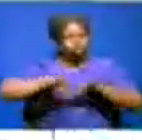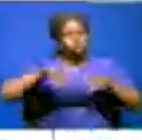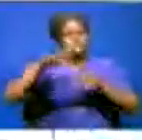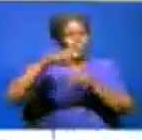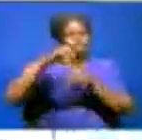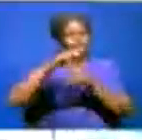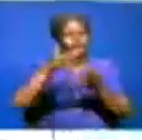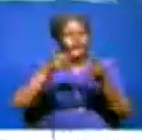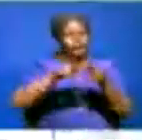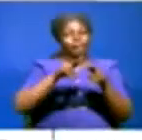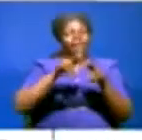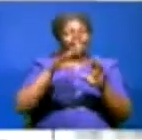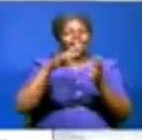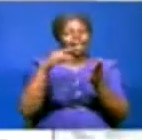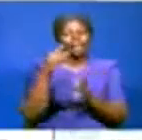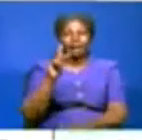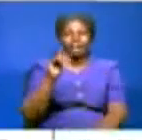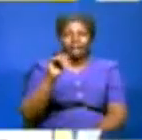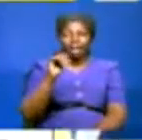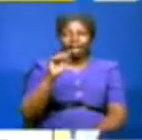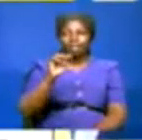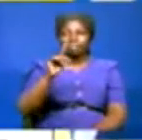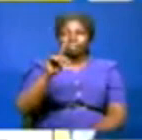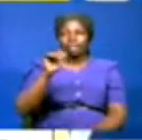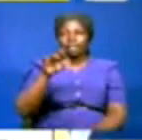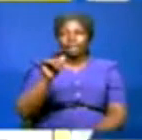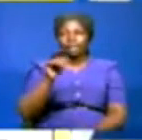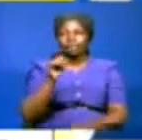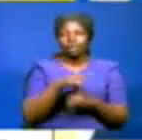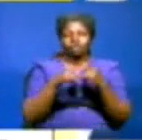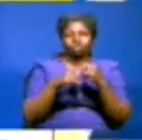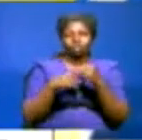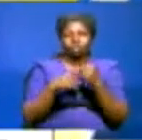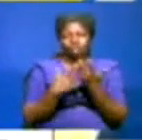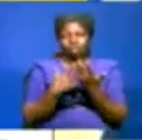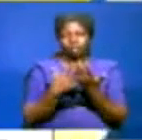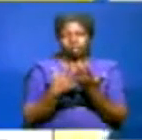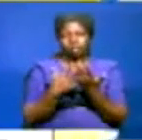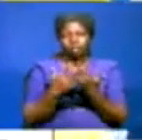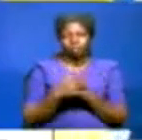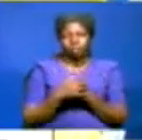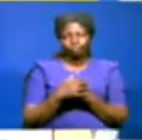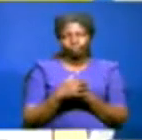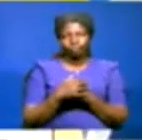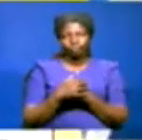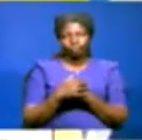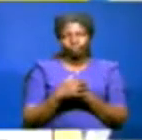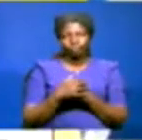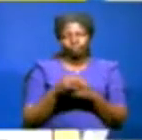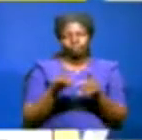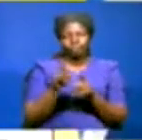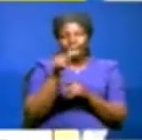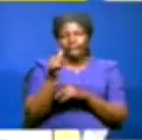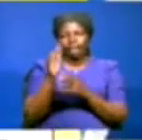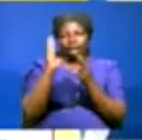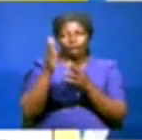Kampala and Dubai in April and June respectively. Basically what we do here, we just, the swimmers who qualify depending on their